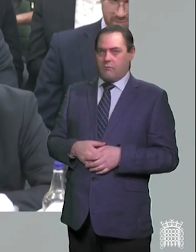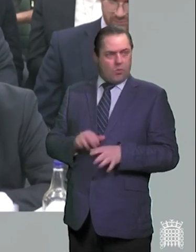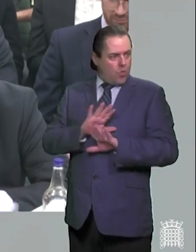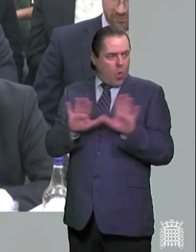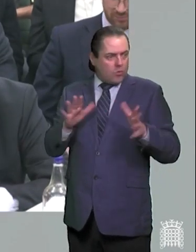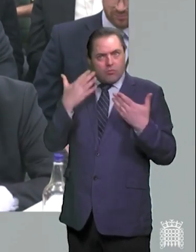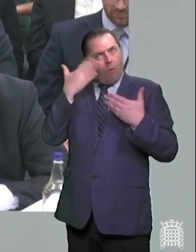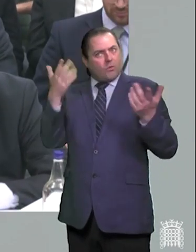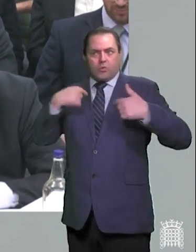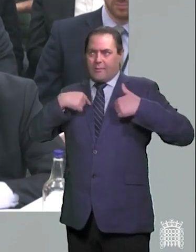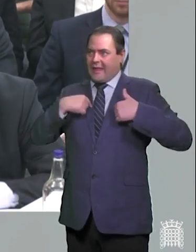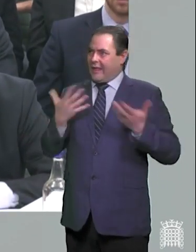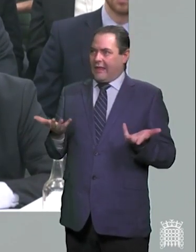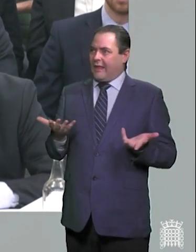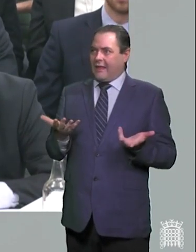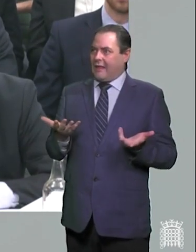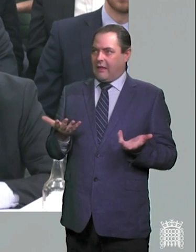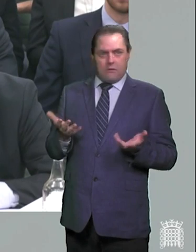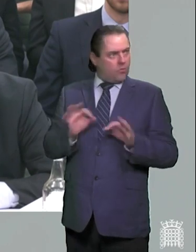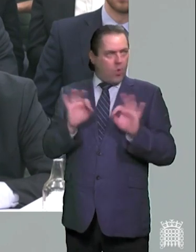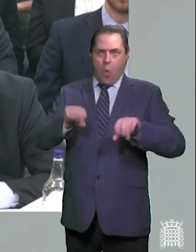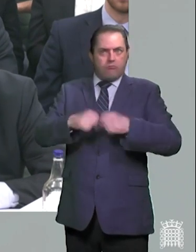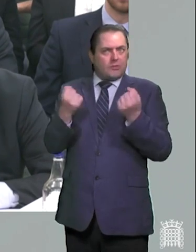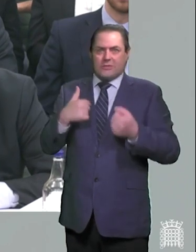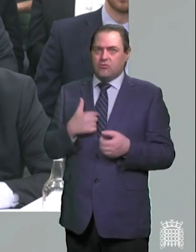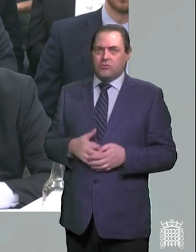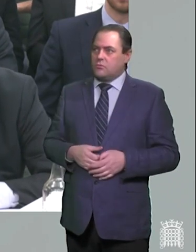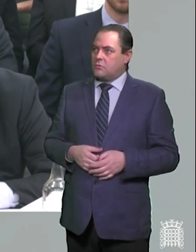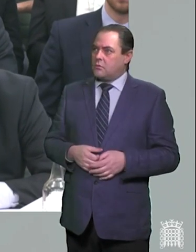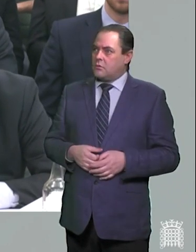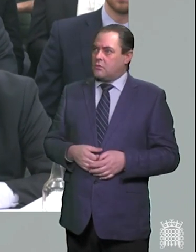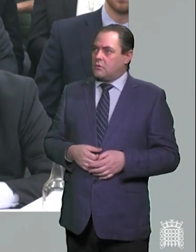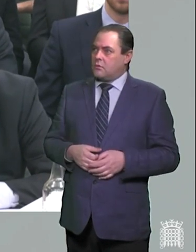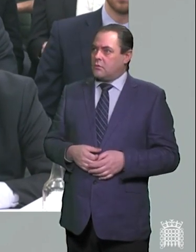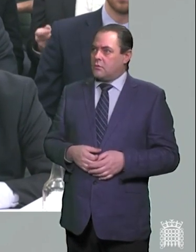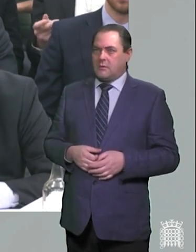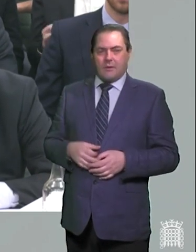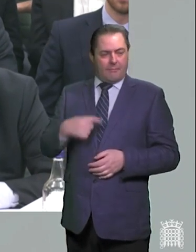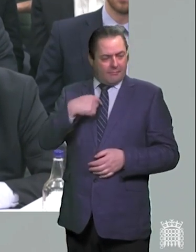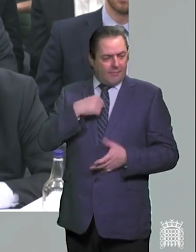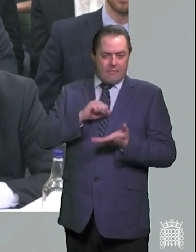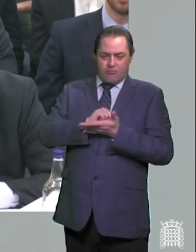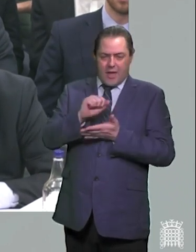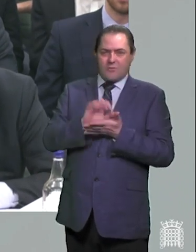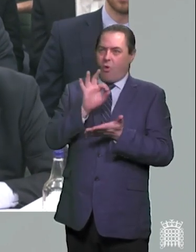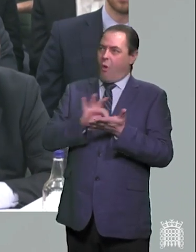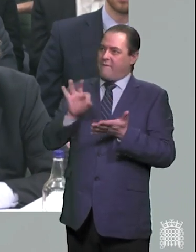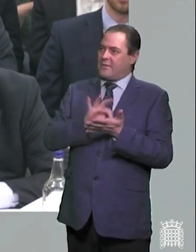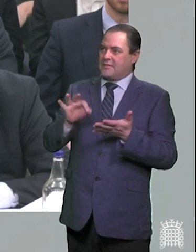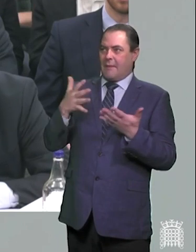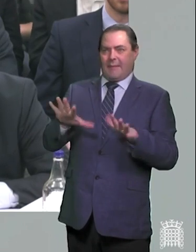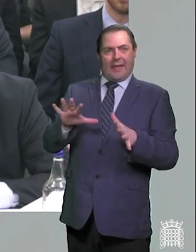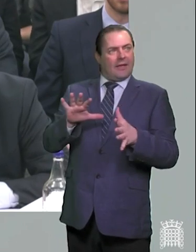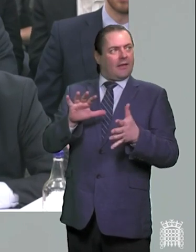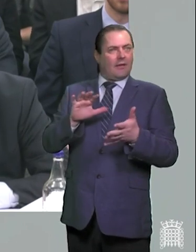me that this was any kind of breach at all, that we actually, or the press office, actually publicised